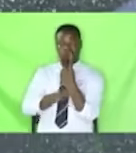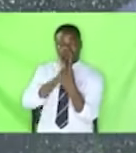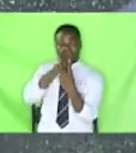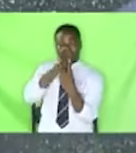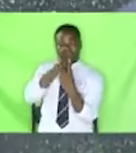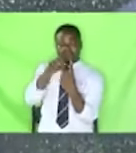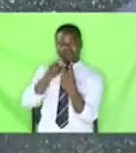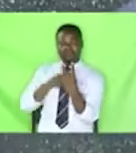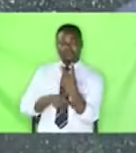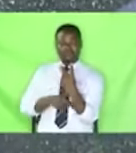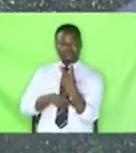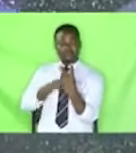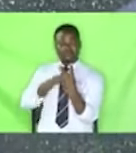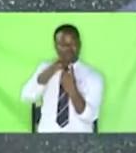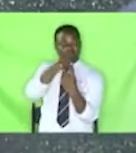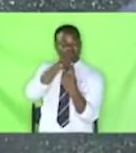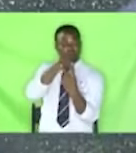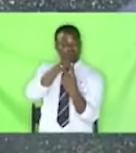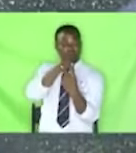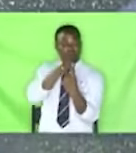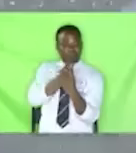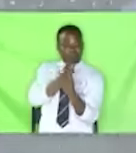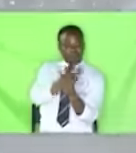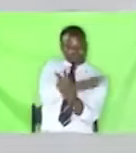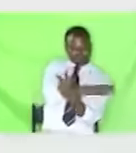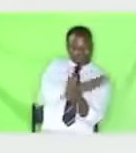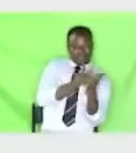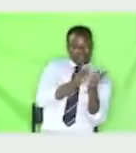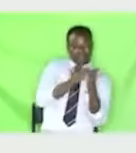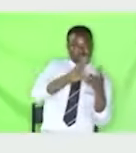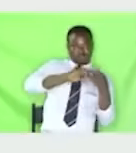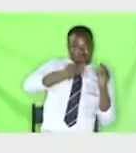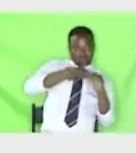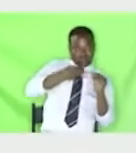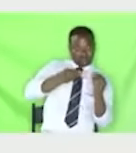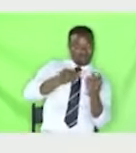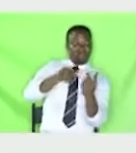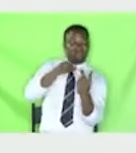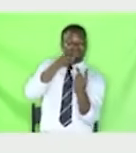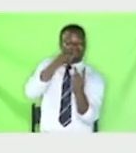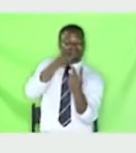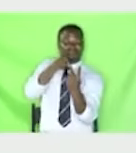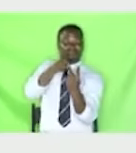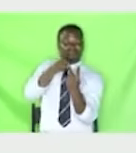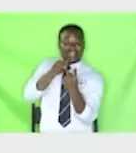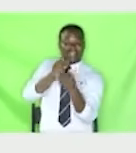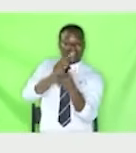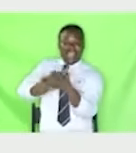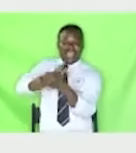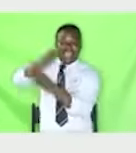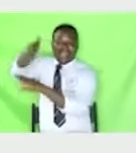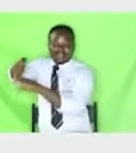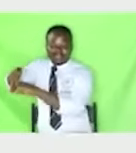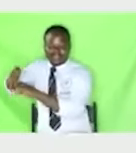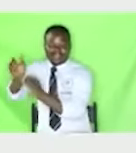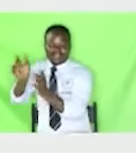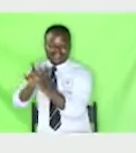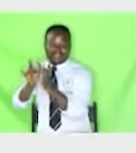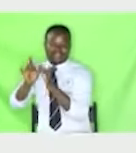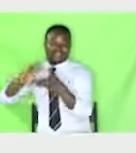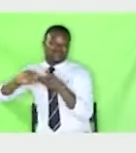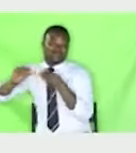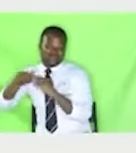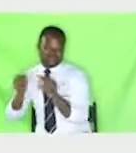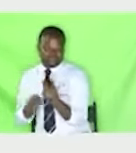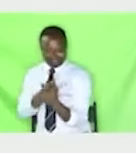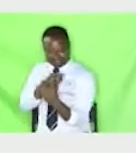beginning of the Jesus' story, and the second at the end of his story or